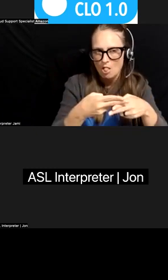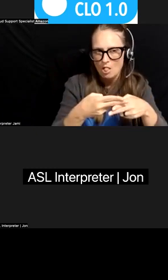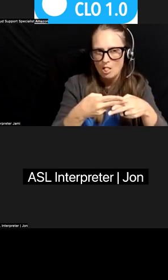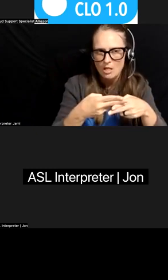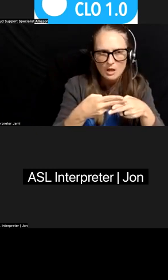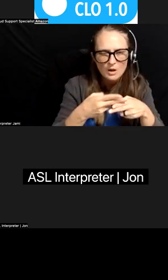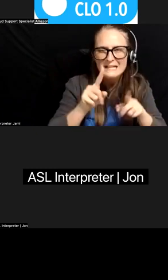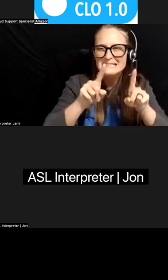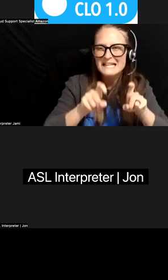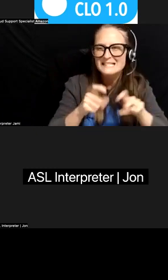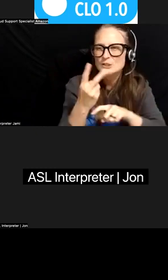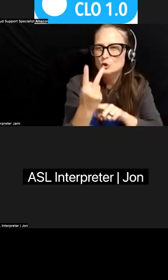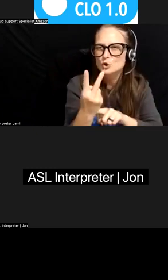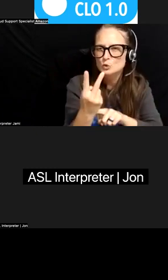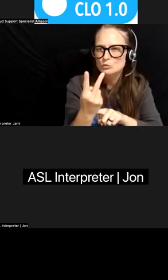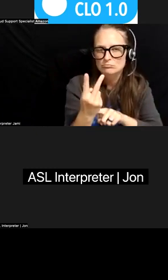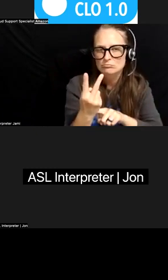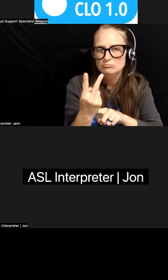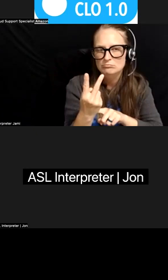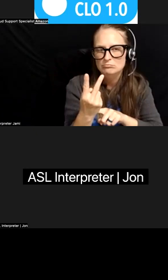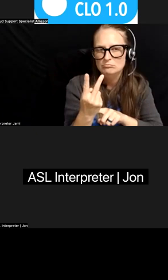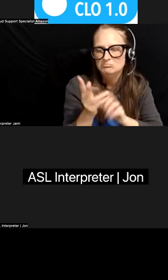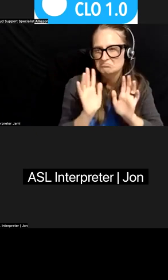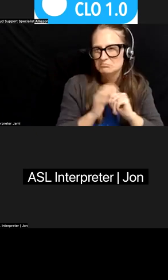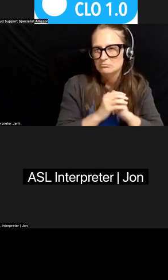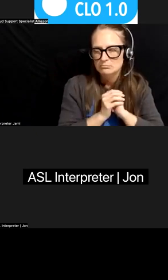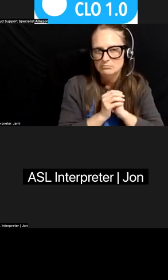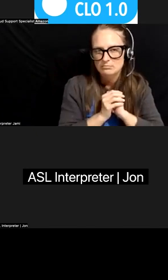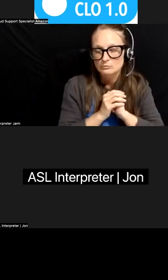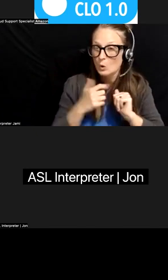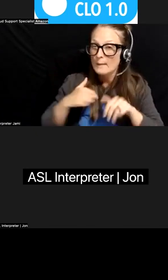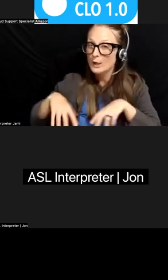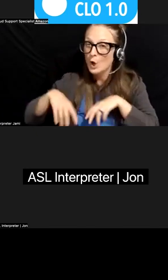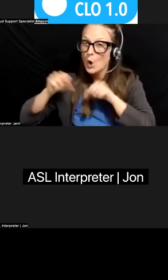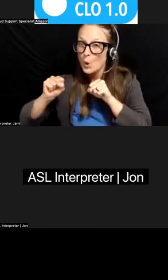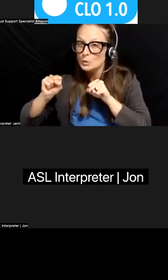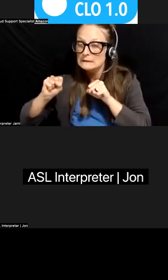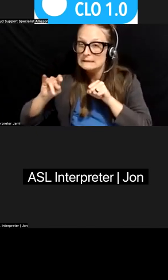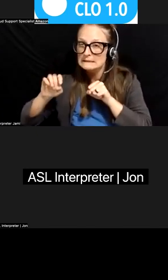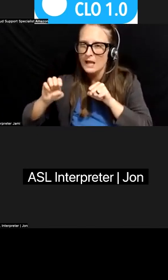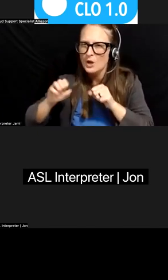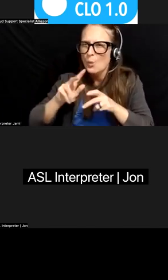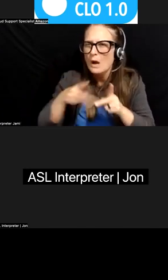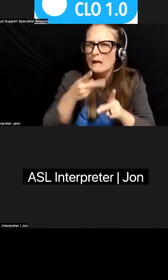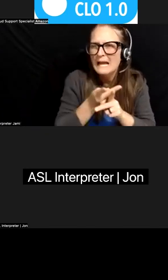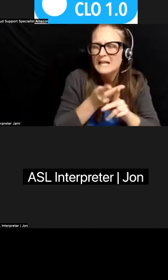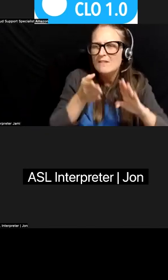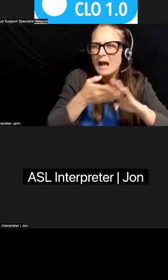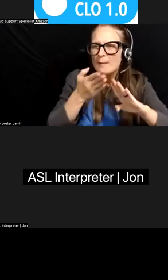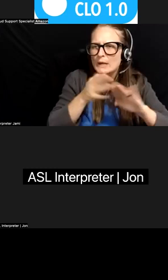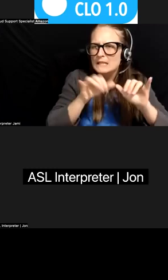test 2. I'll just call it that server. I'm going to host a site. What kind of operating system should I use to host a